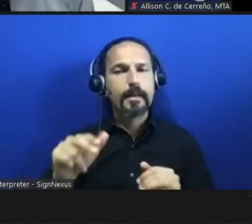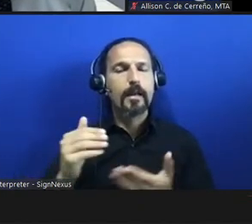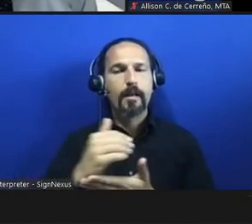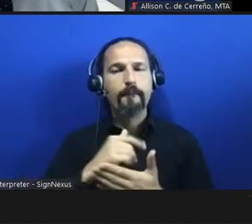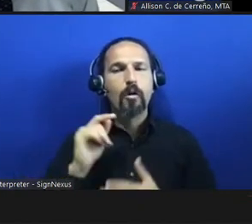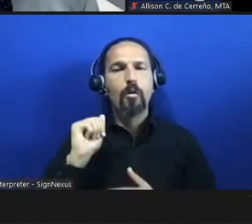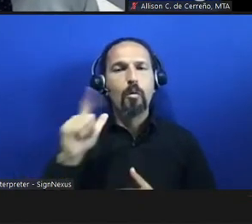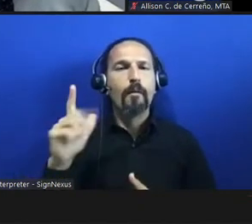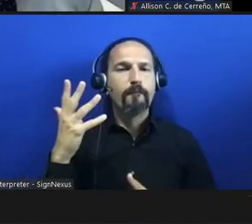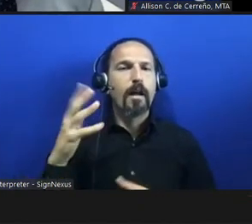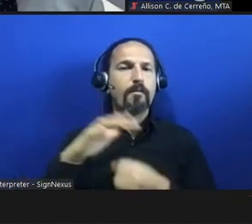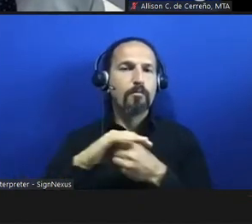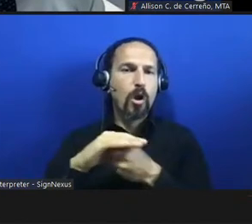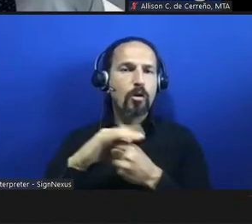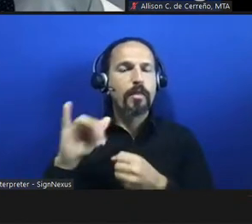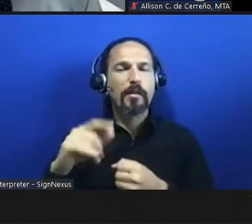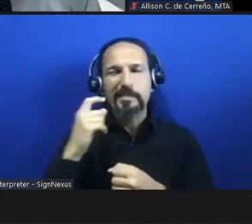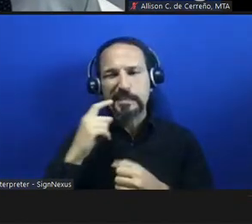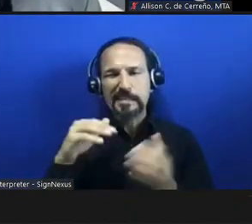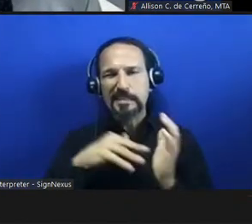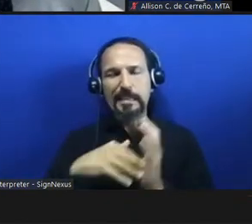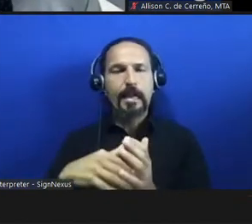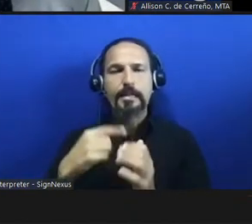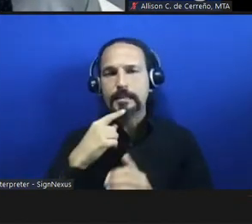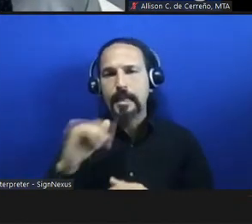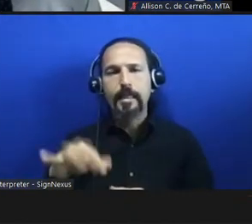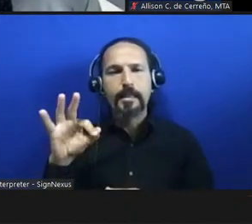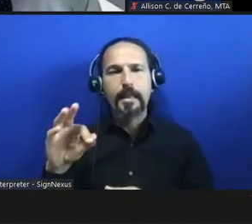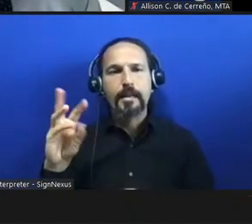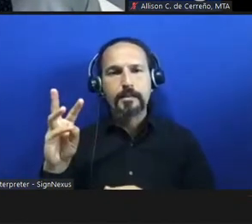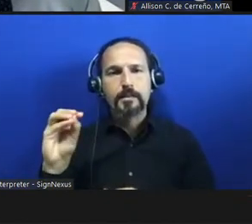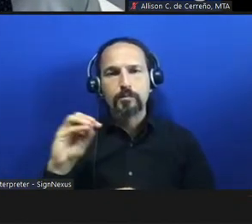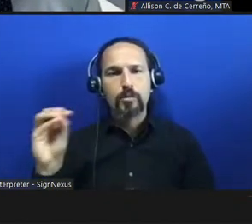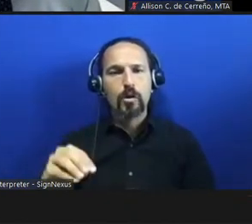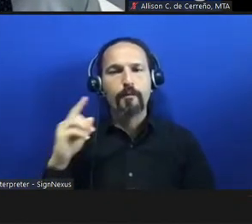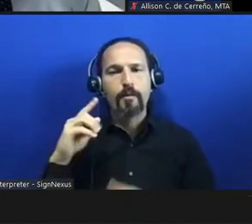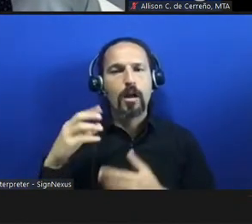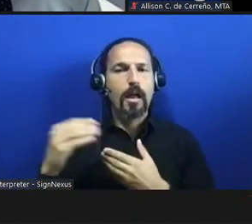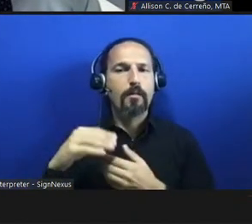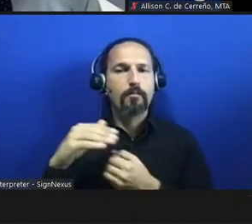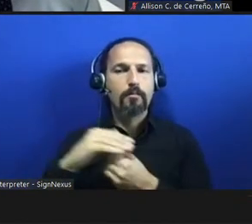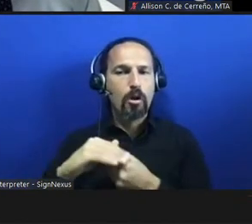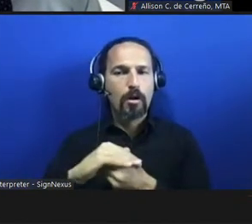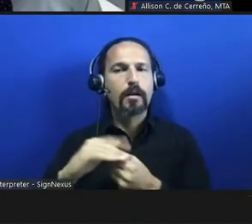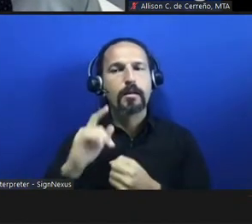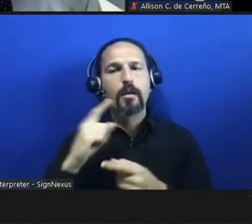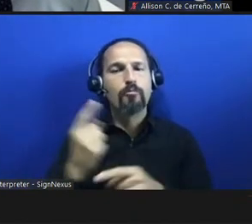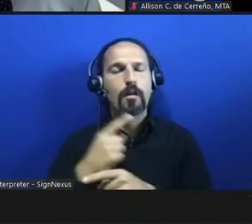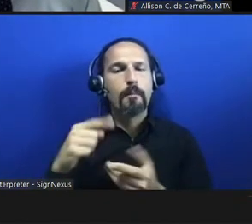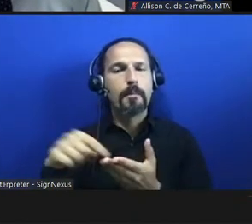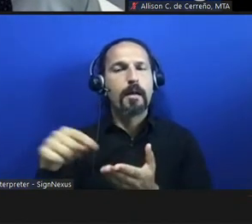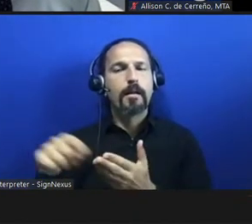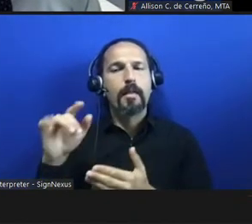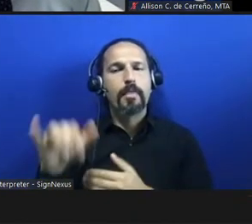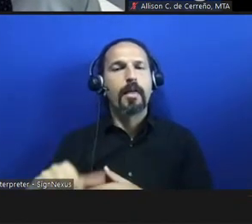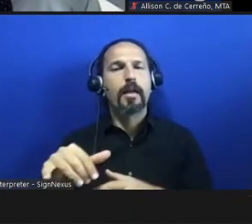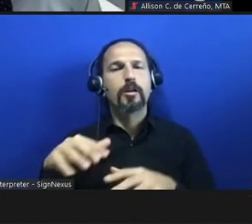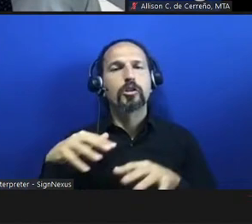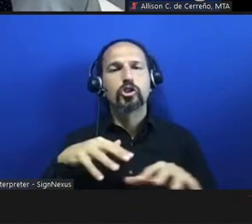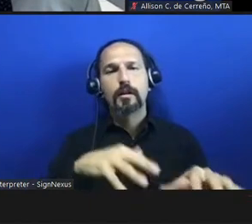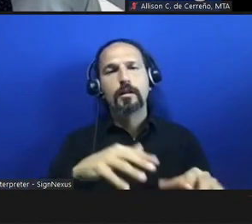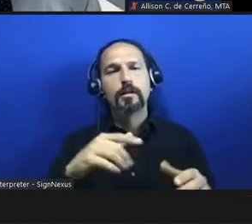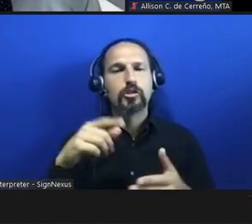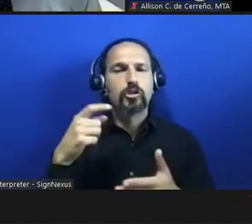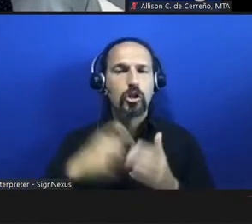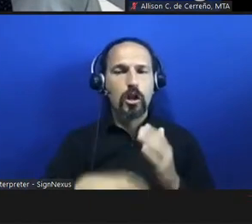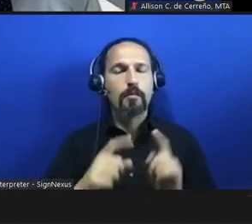five boroughs a recent study also found that 96 percent of Outer Borough New Yorkers wouldn't regularly pay a congestion charge let's